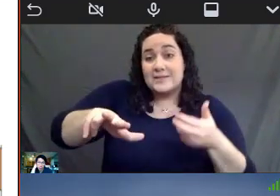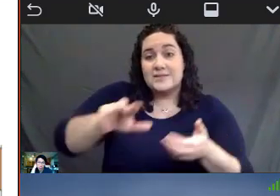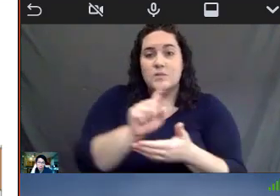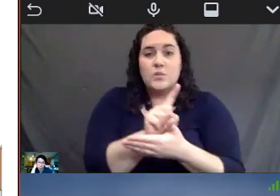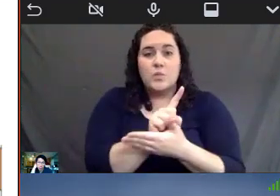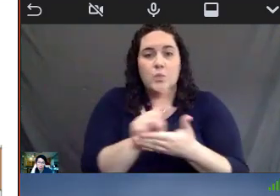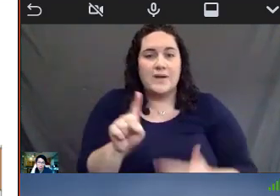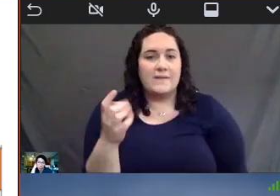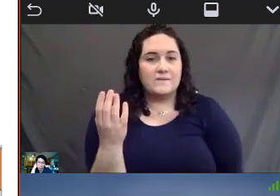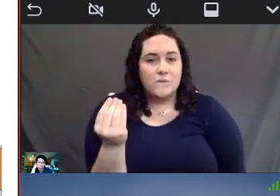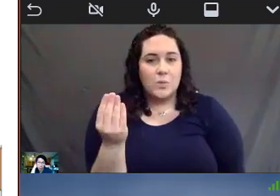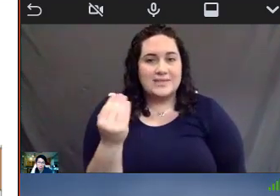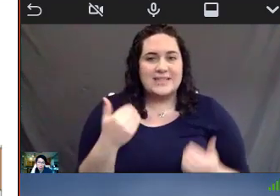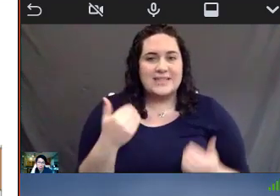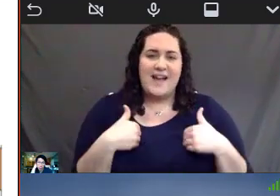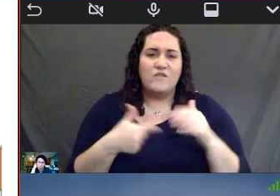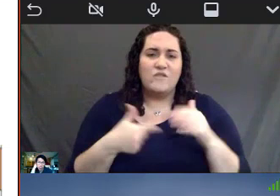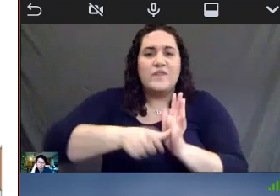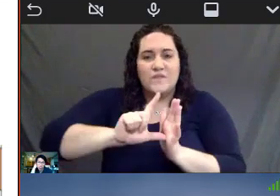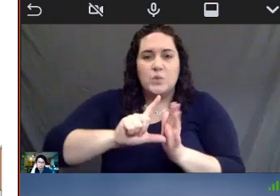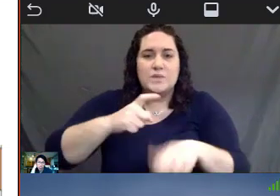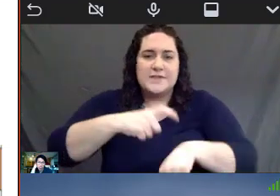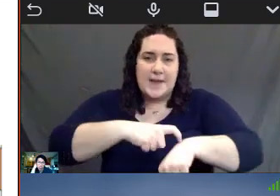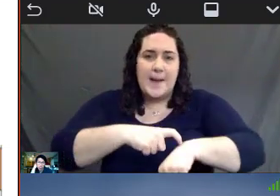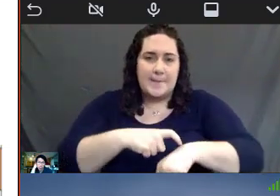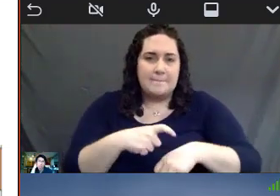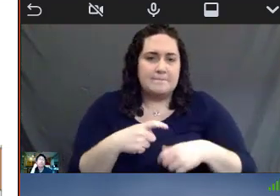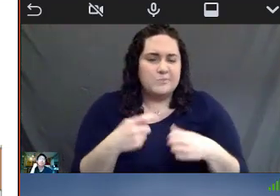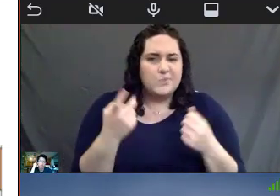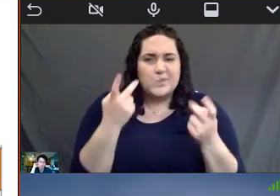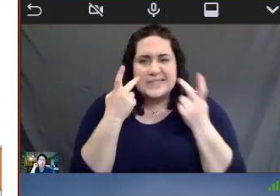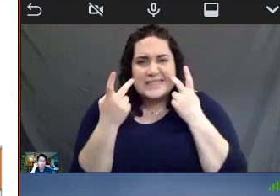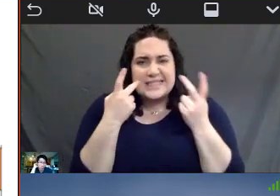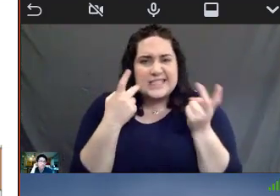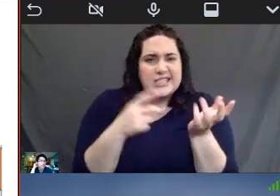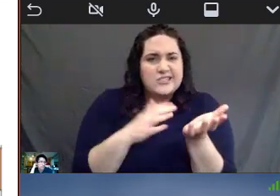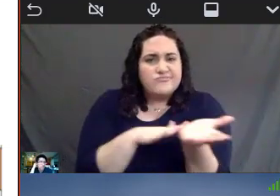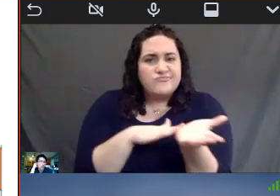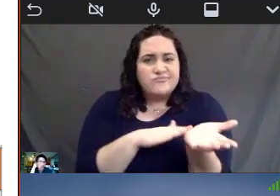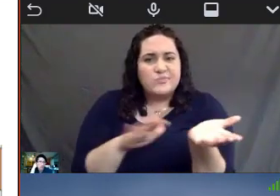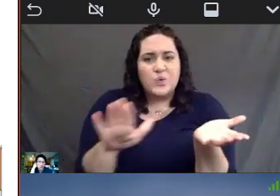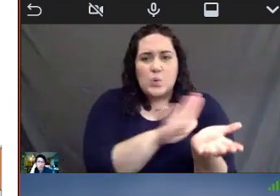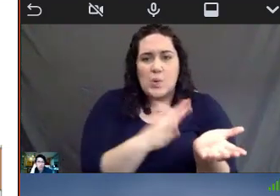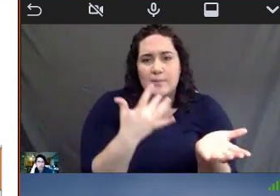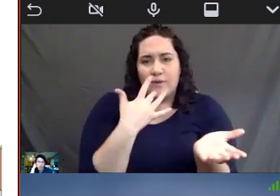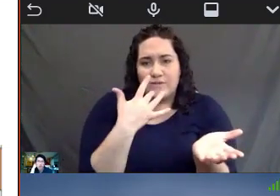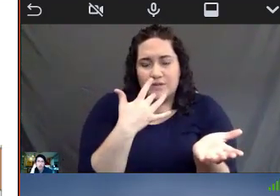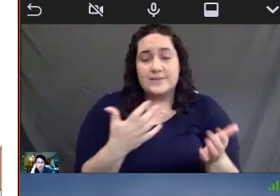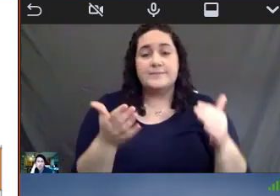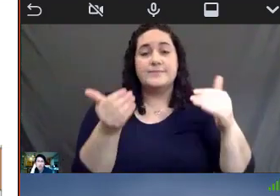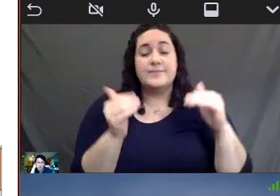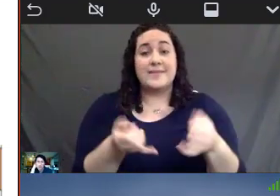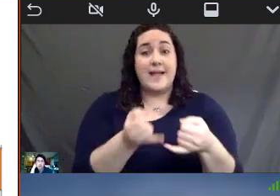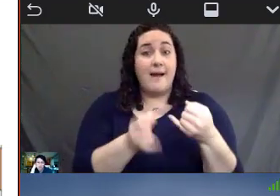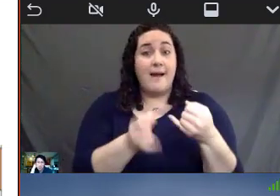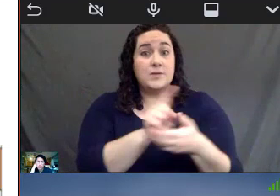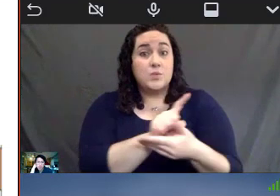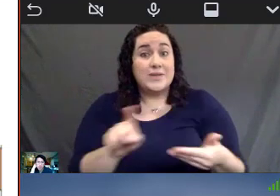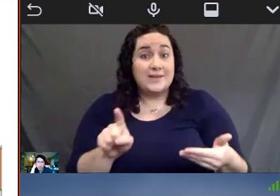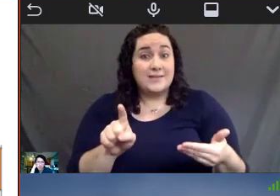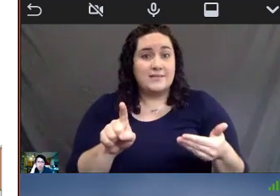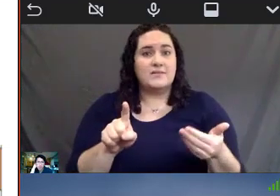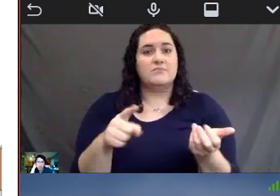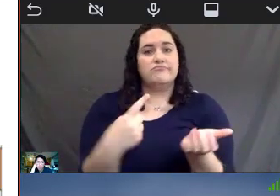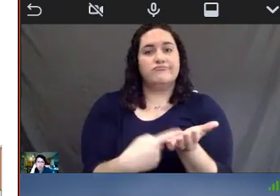based on class feedback. And then in week 15, we also have review for the final exam. I know people have